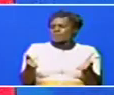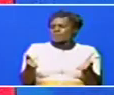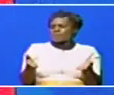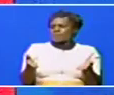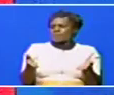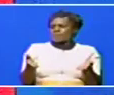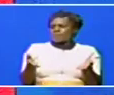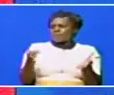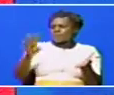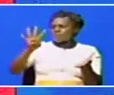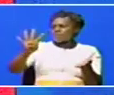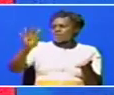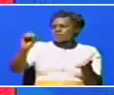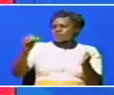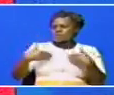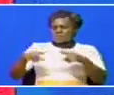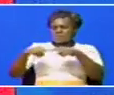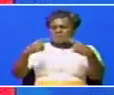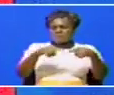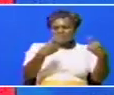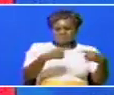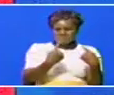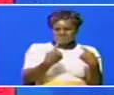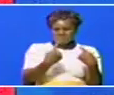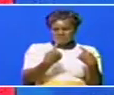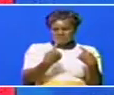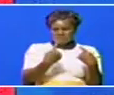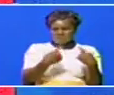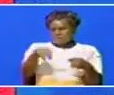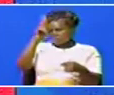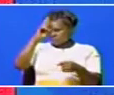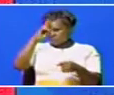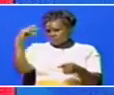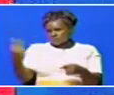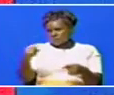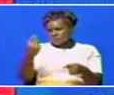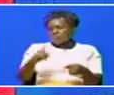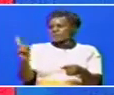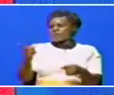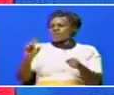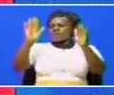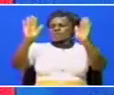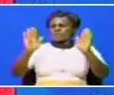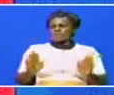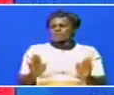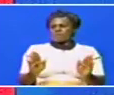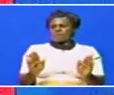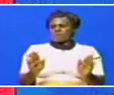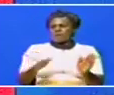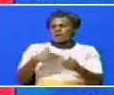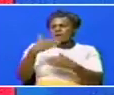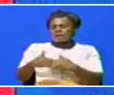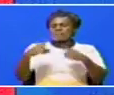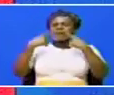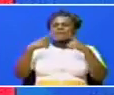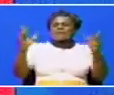And close to 40 people have been injured after being allegedly assaulted by police in Nairobi and Kisumu in the aftermath of the declaration